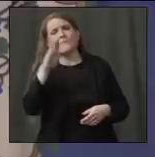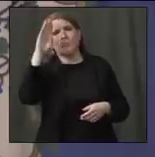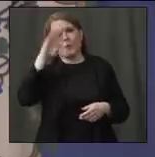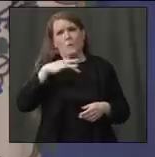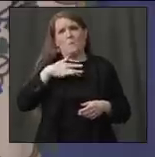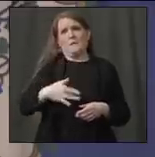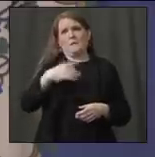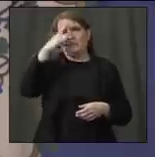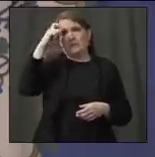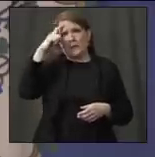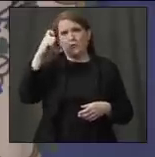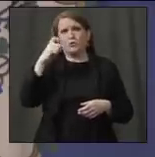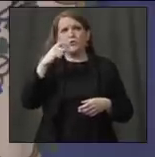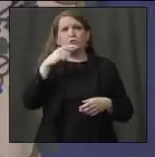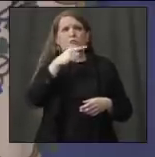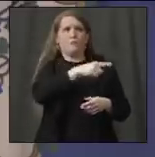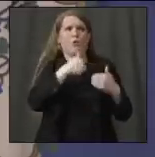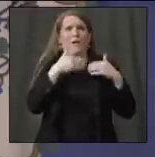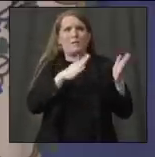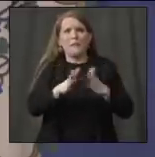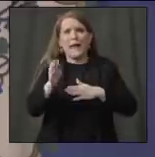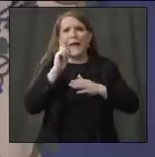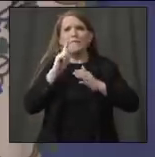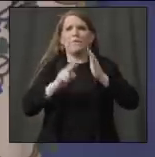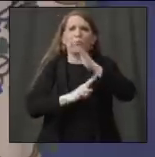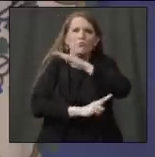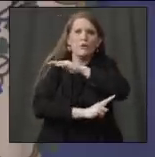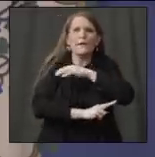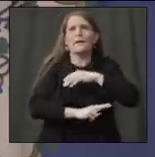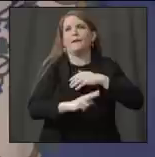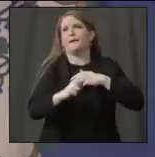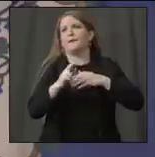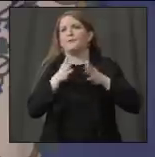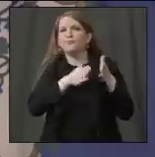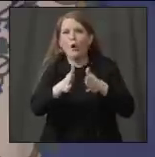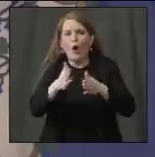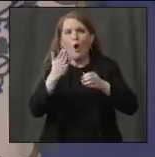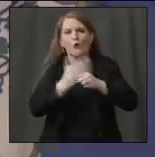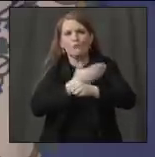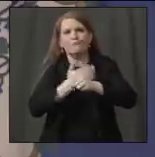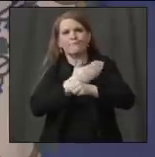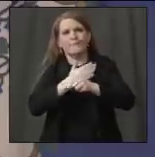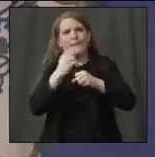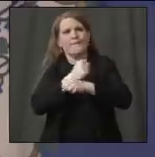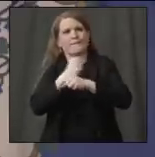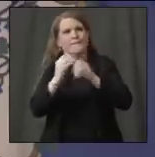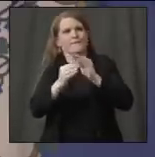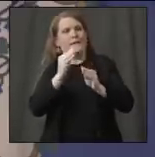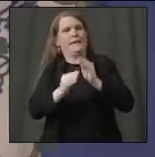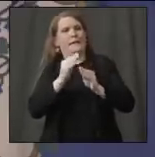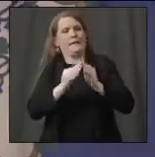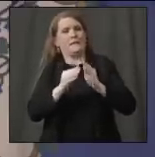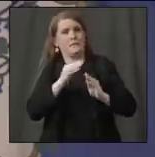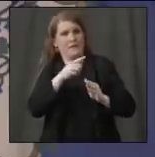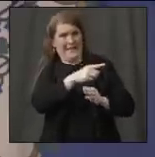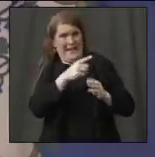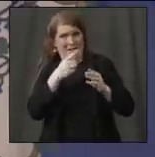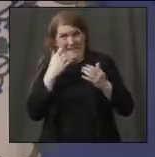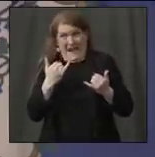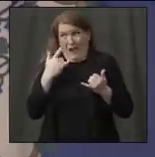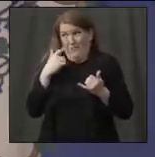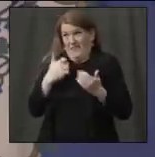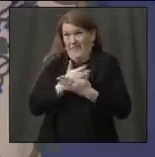work you've been wanting to do since there's not a lot of cars out there? Yeah, no, that's a really good question. Joe Giletti has pointed out that we're